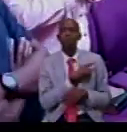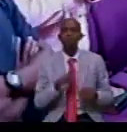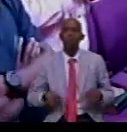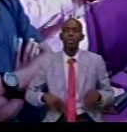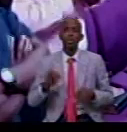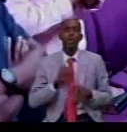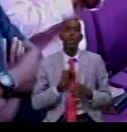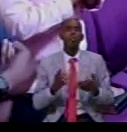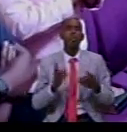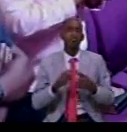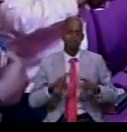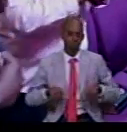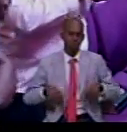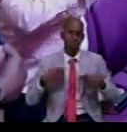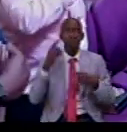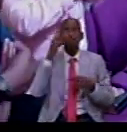so